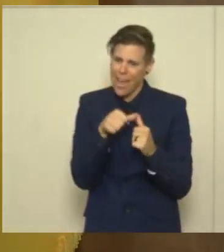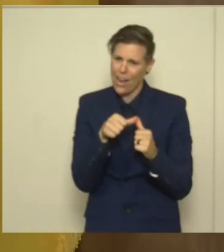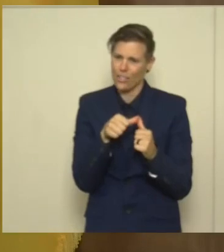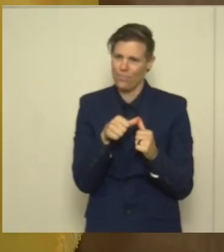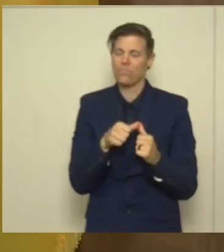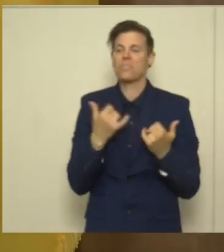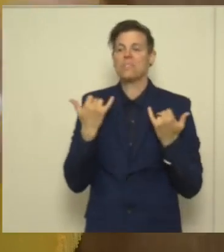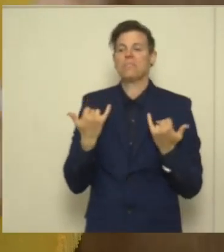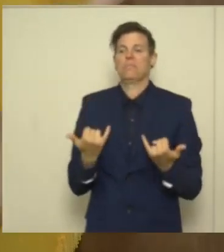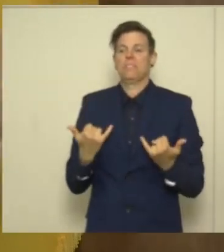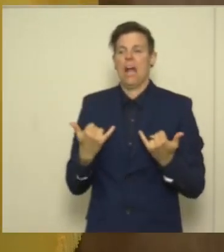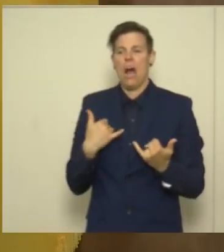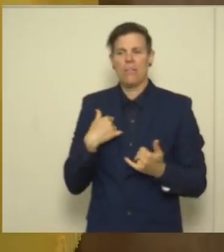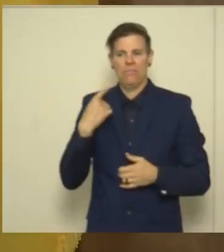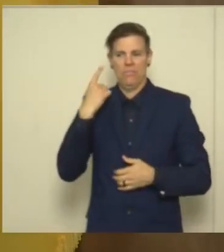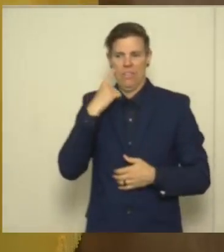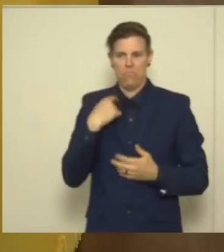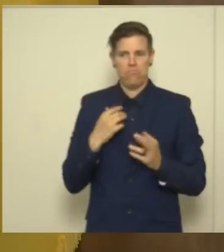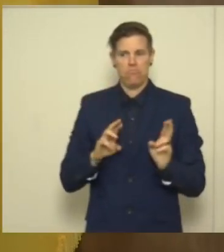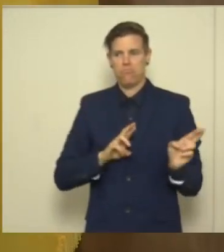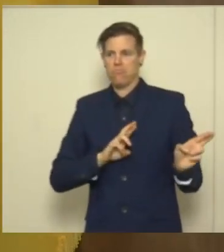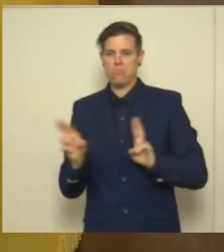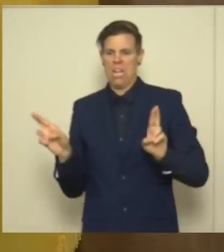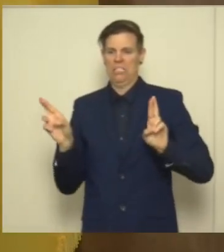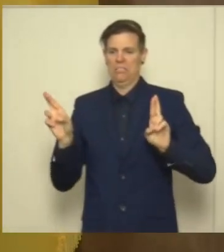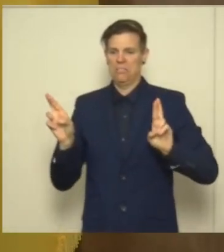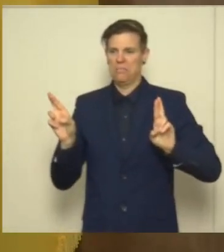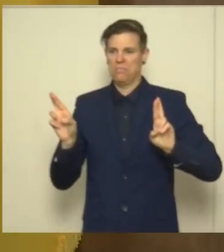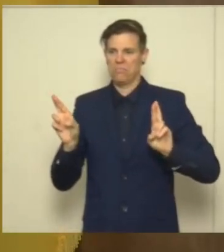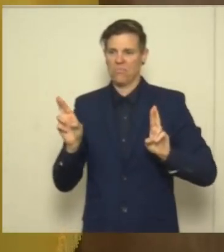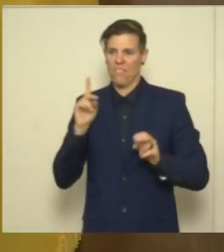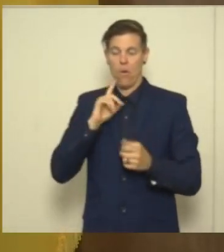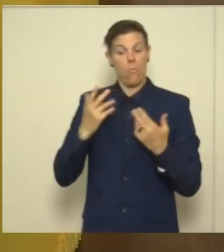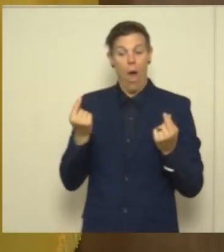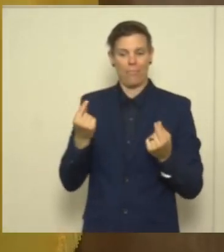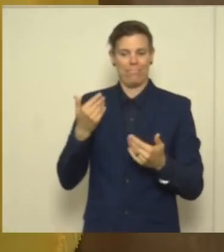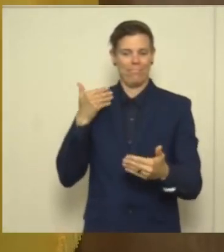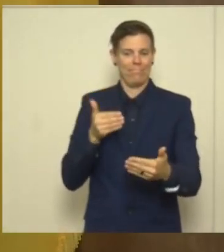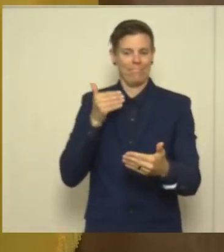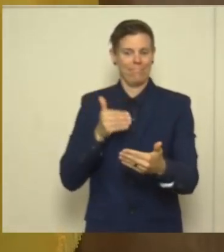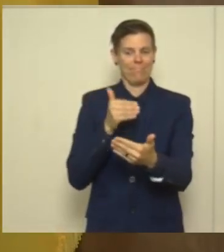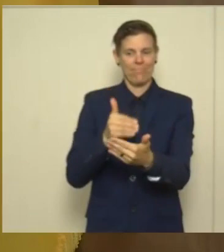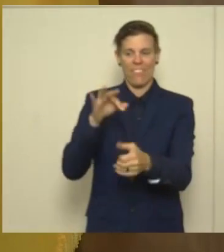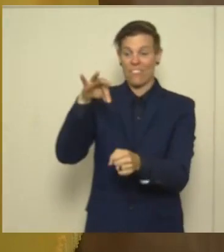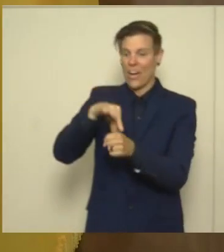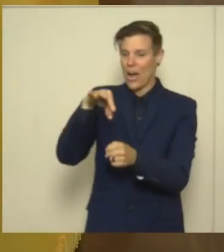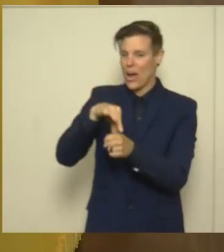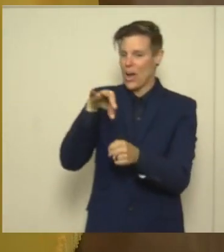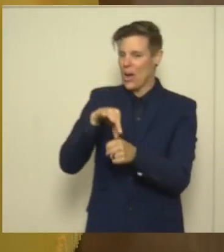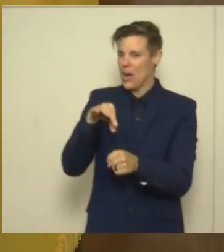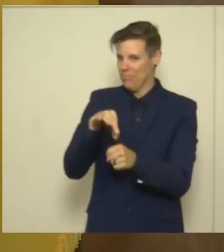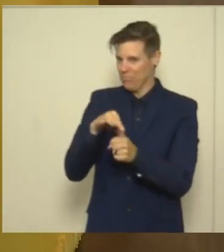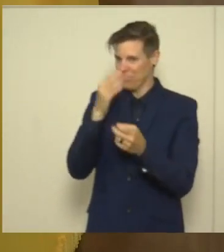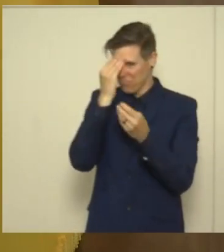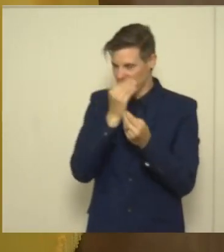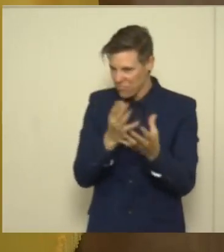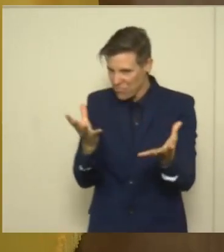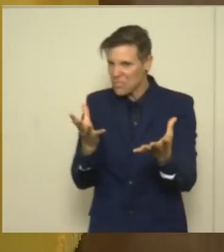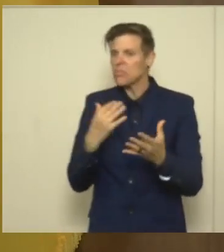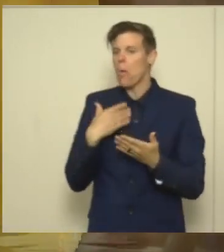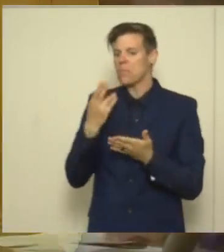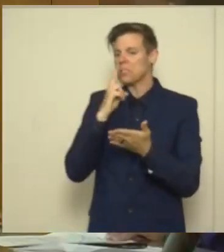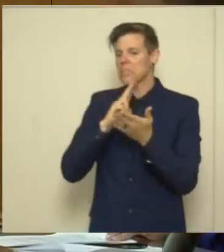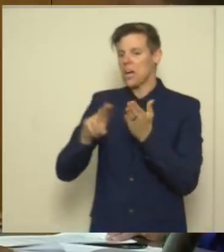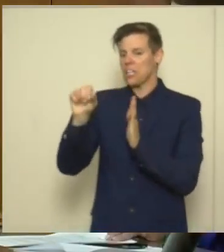I believe we are finally at our voting update. And with that, Madam Secretary of State, you're on. Thank you for joining me